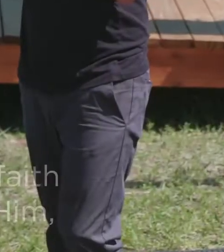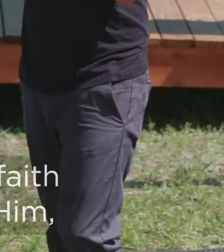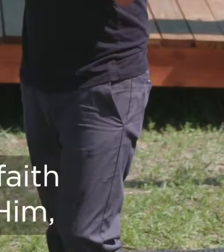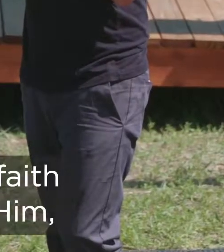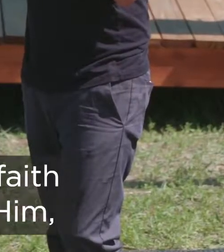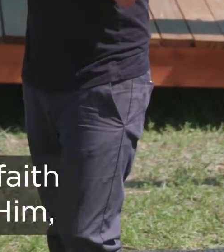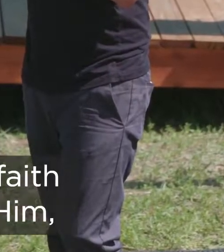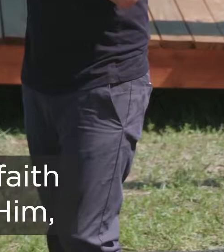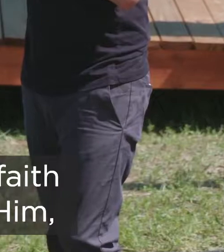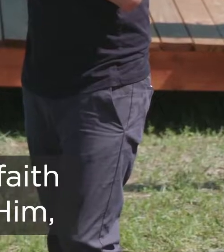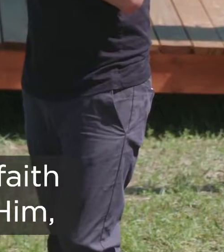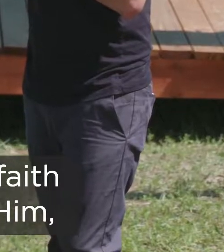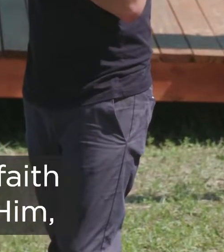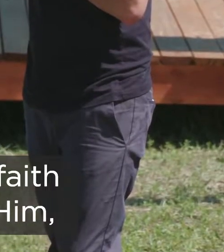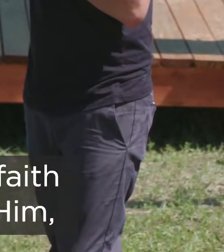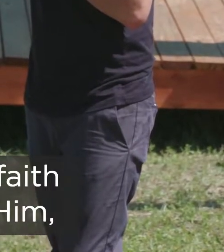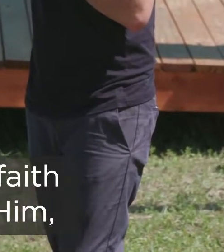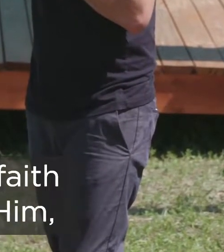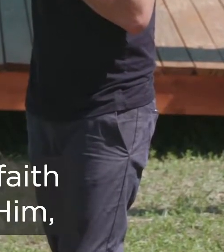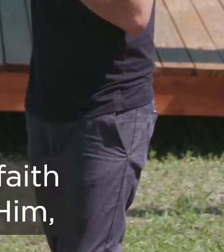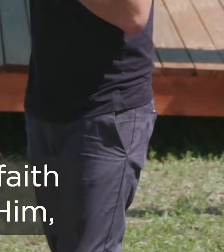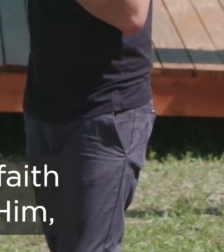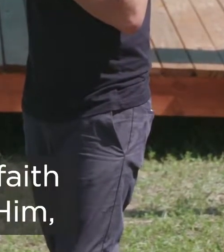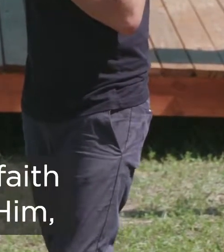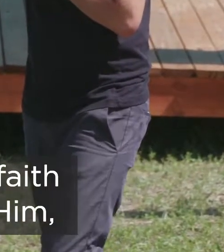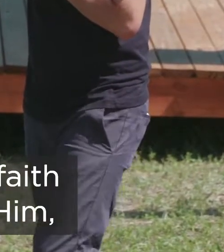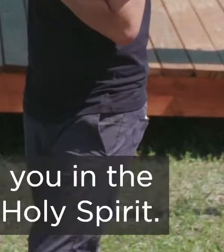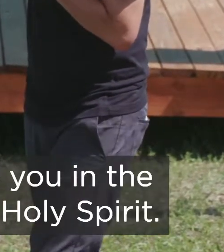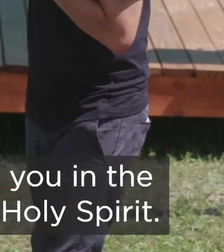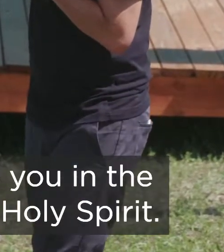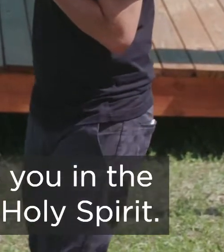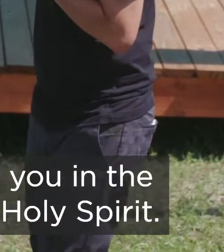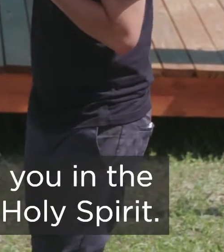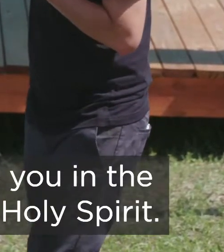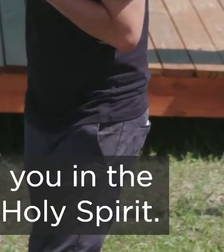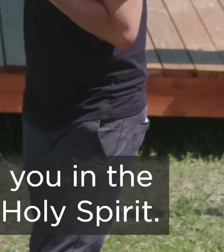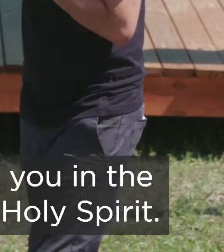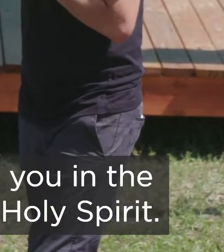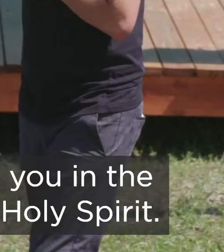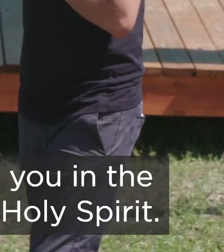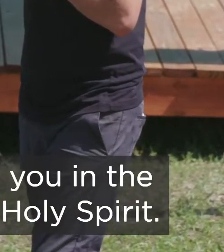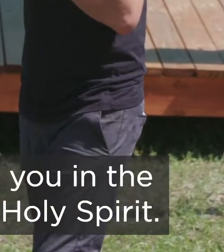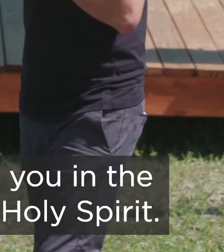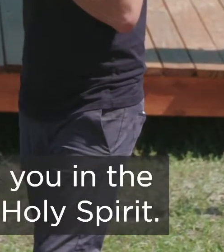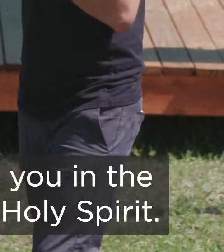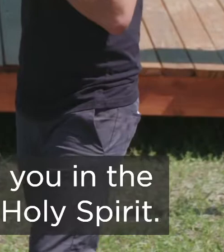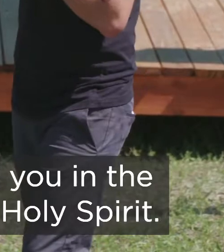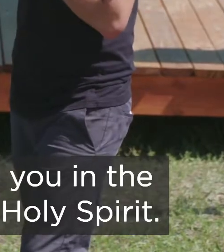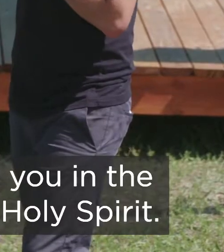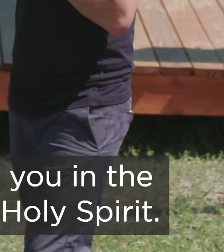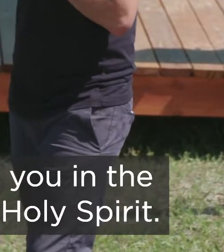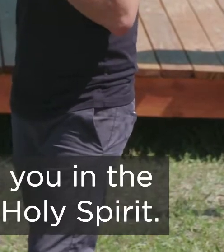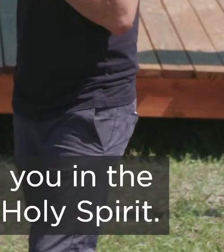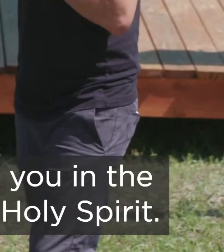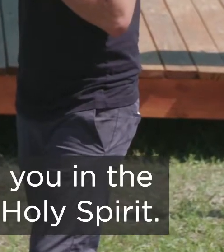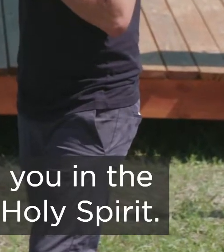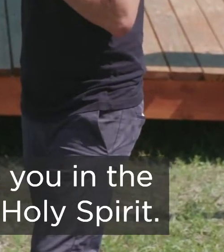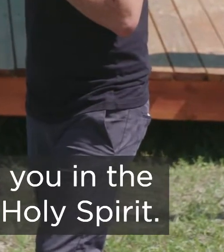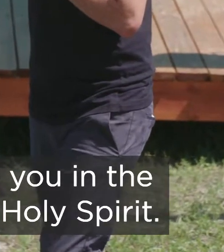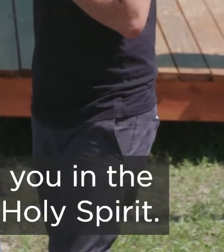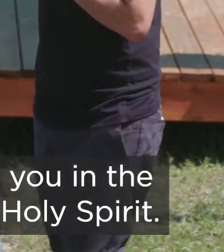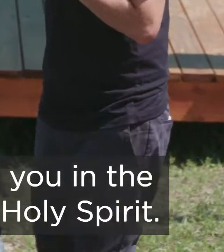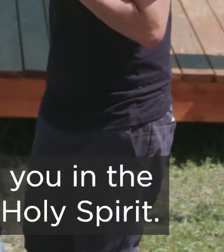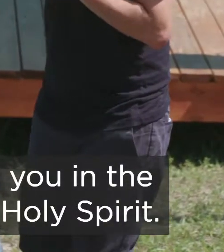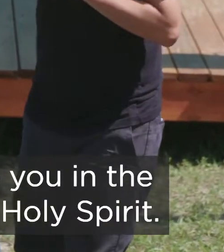Because of your profession of faith in Jesus Christ, your belief in Him, it is Jessa and I's privilege to get to baptize you in the name of the Father,